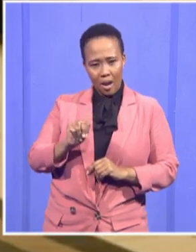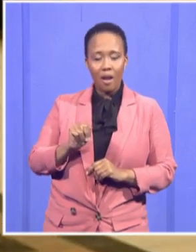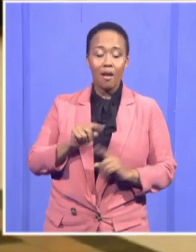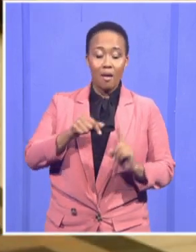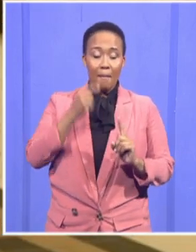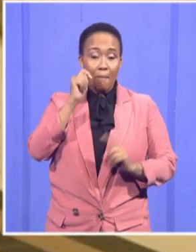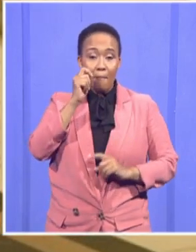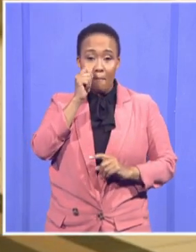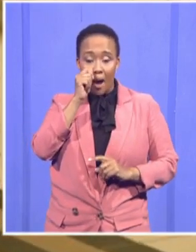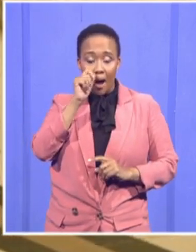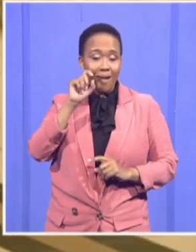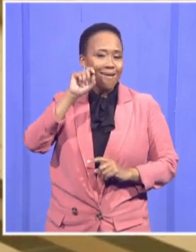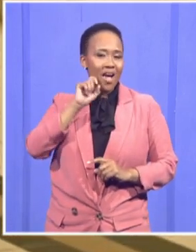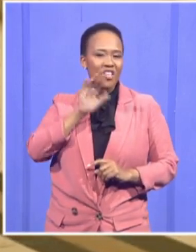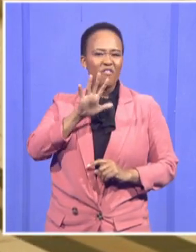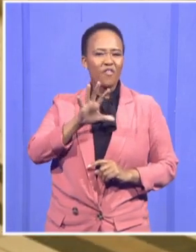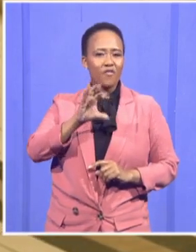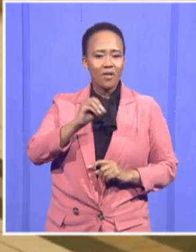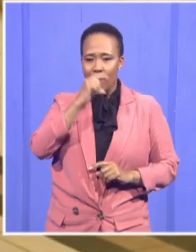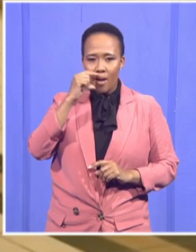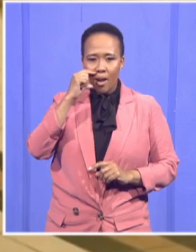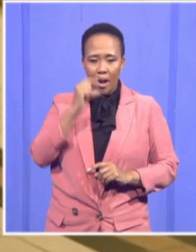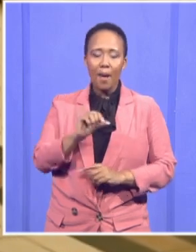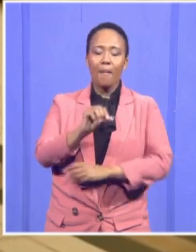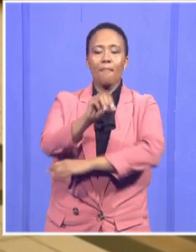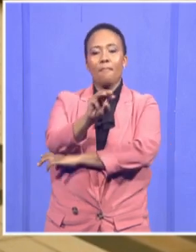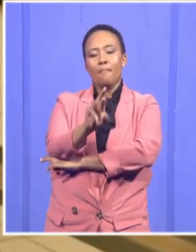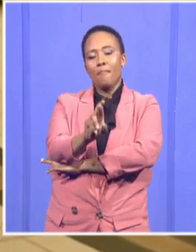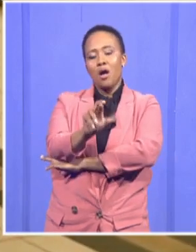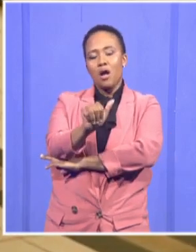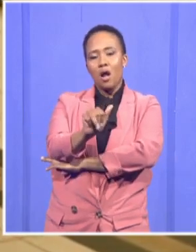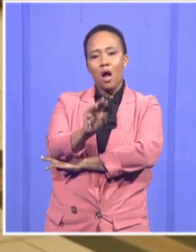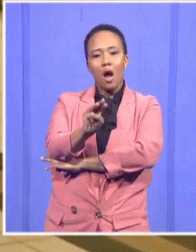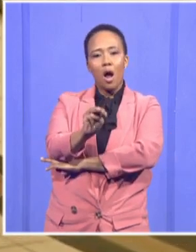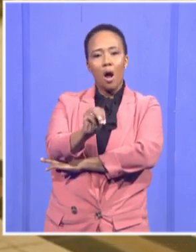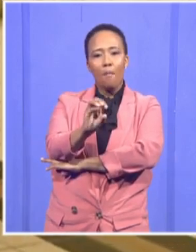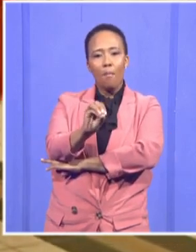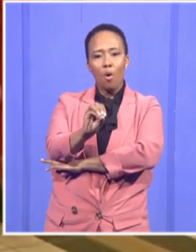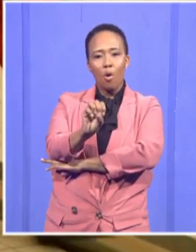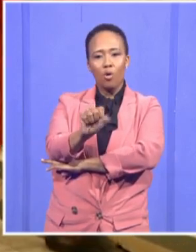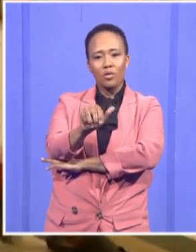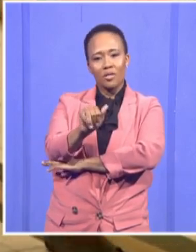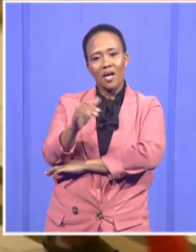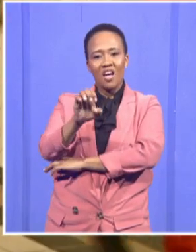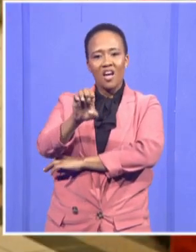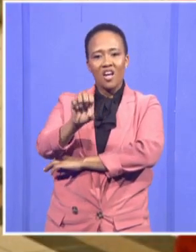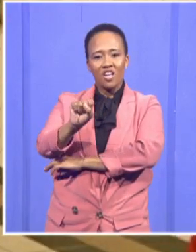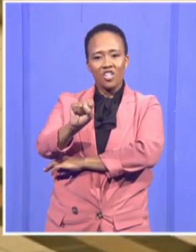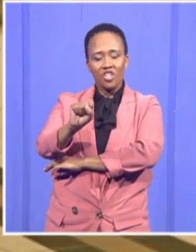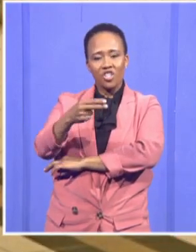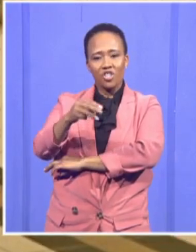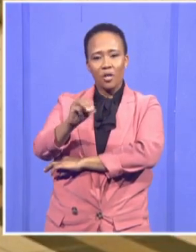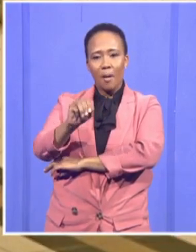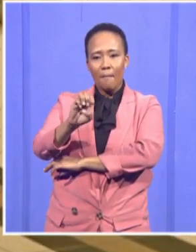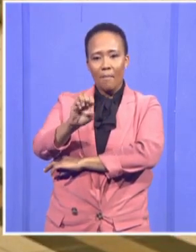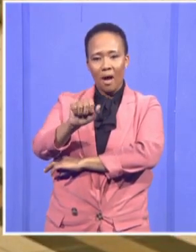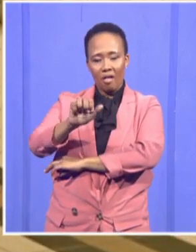50-year-old Ishmael Ramos Nangi. It was a short appearance, as we did state. Not a lot